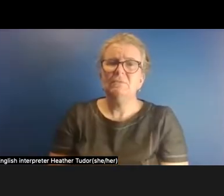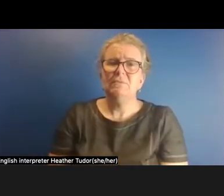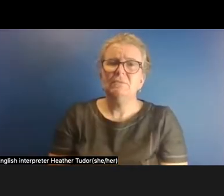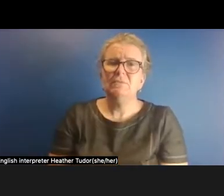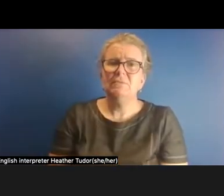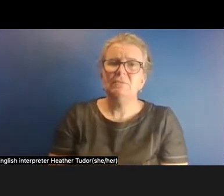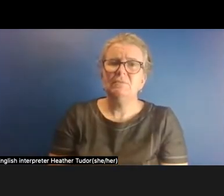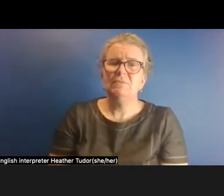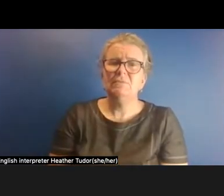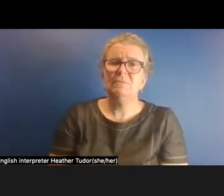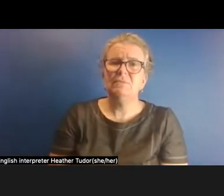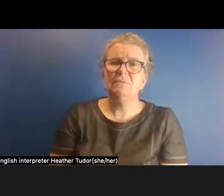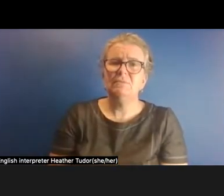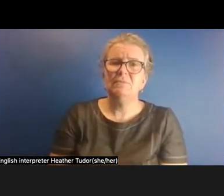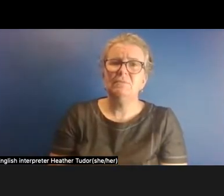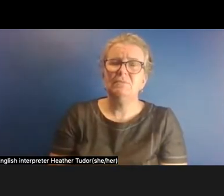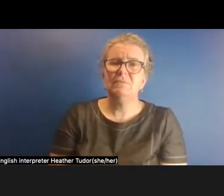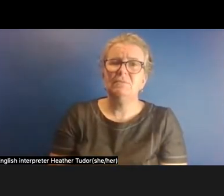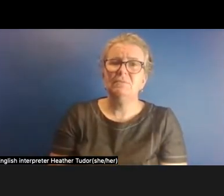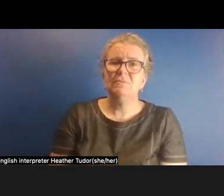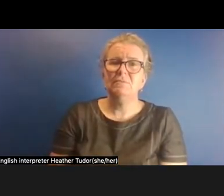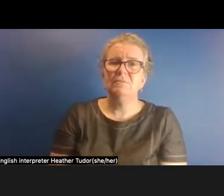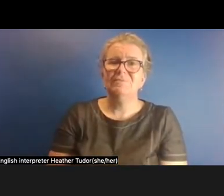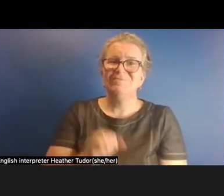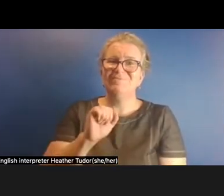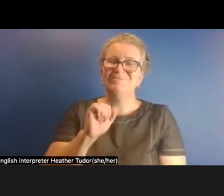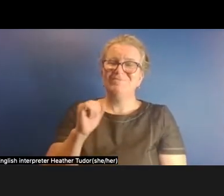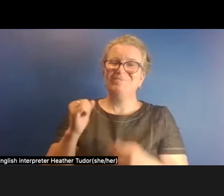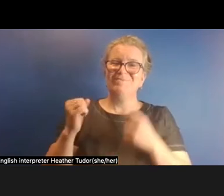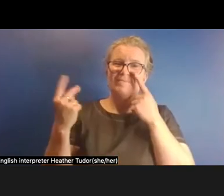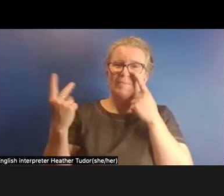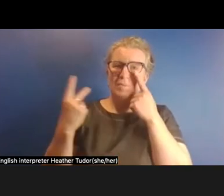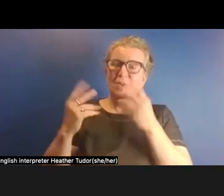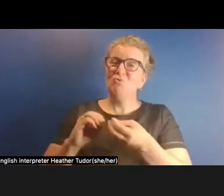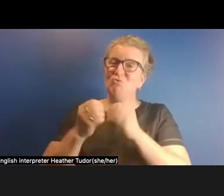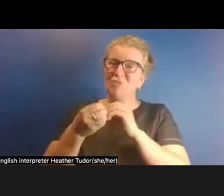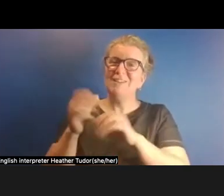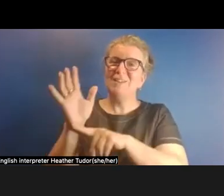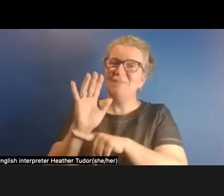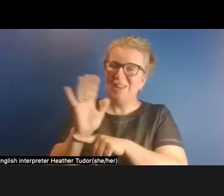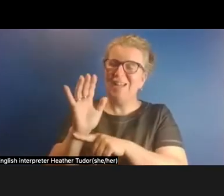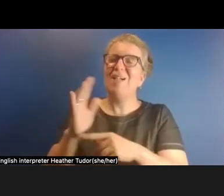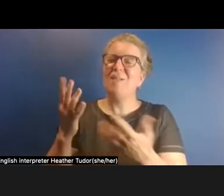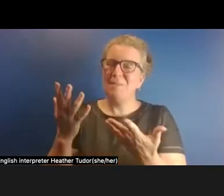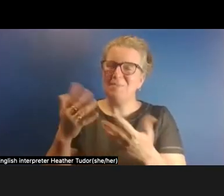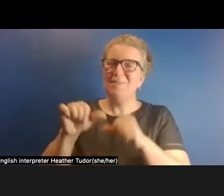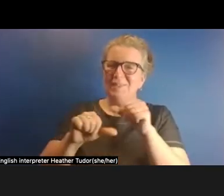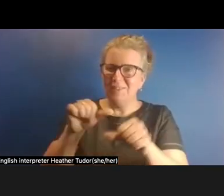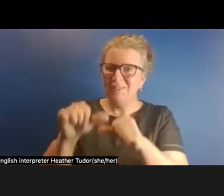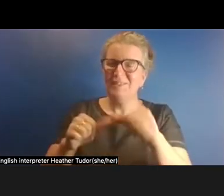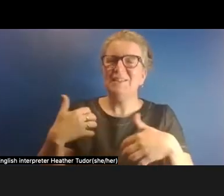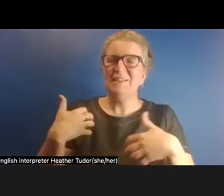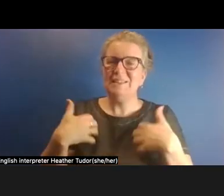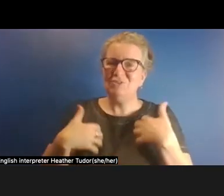it's really great to do. We are making this film right now, we're in the process, so it's really great to hear from you guys as well, because it's different